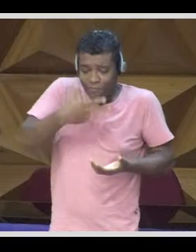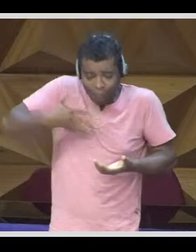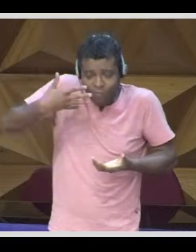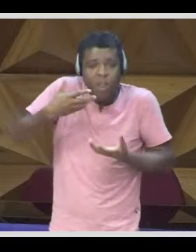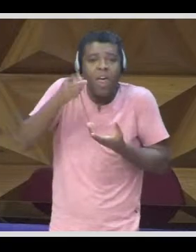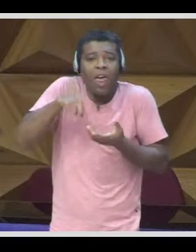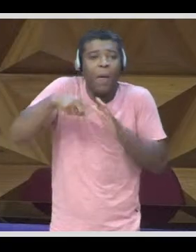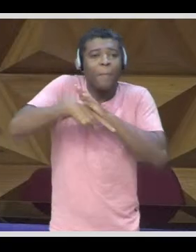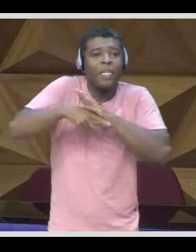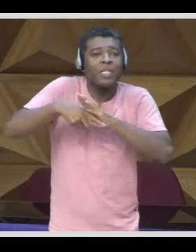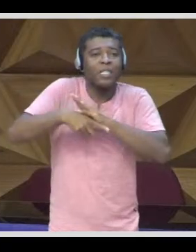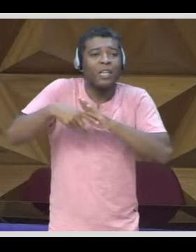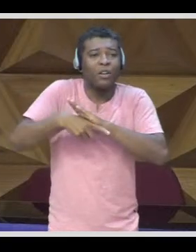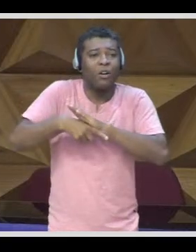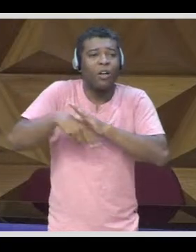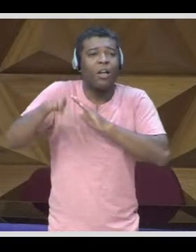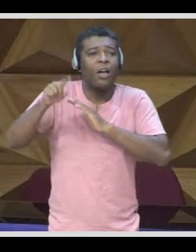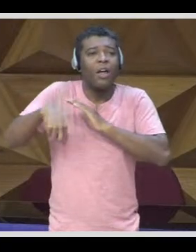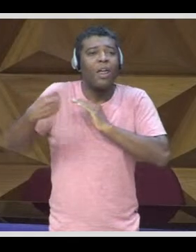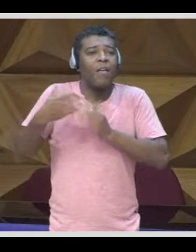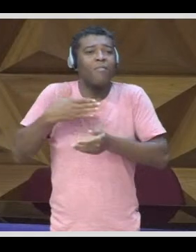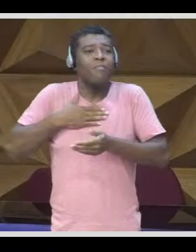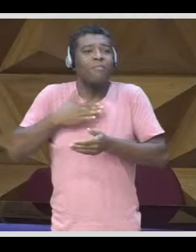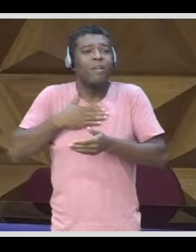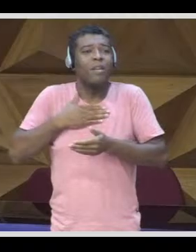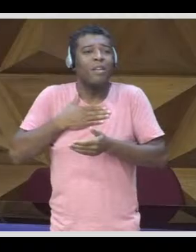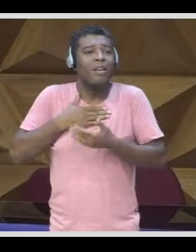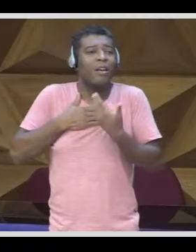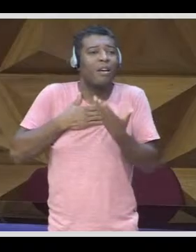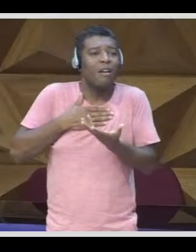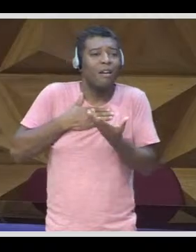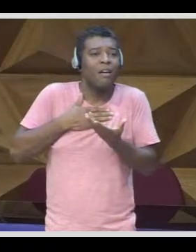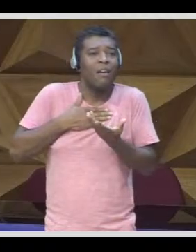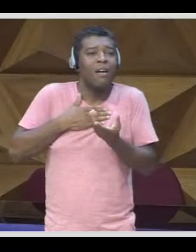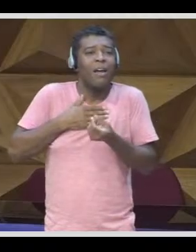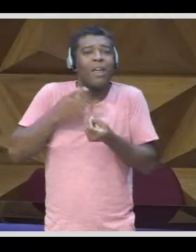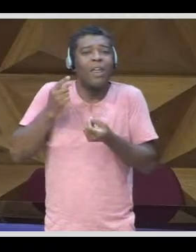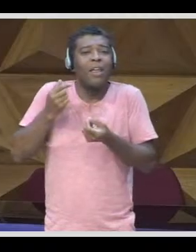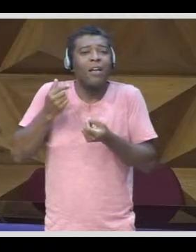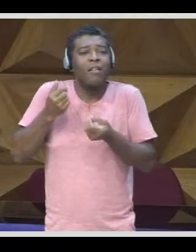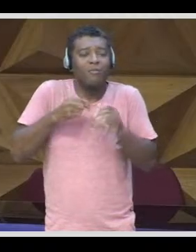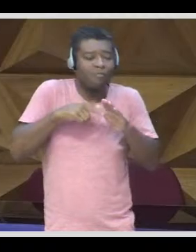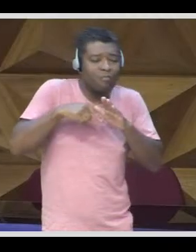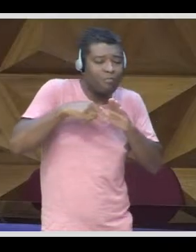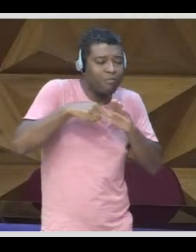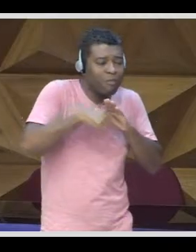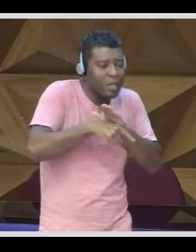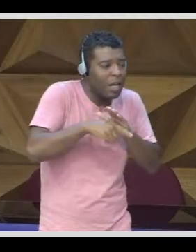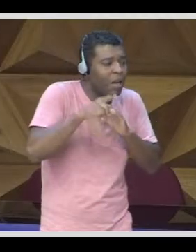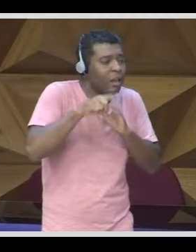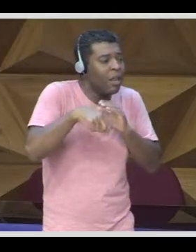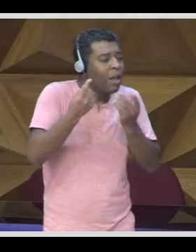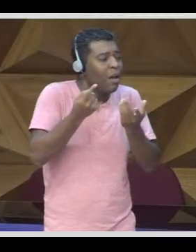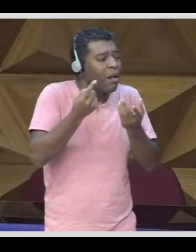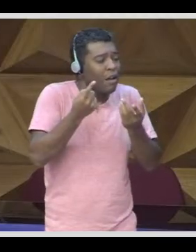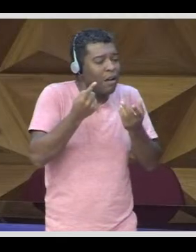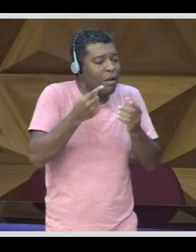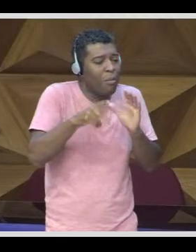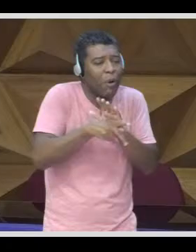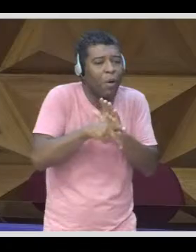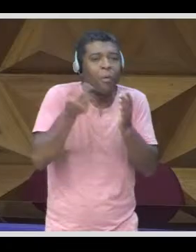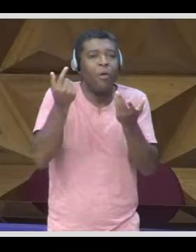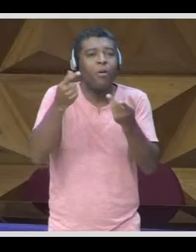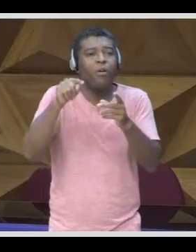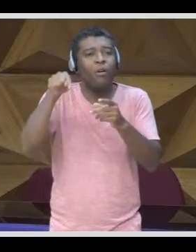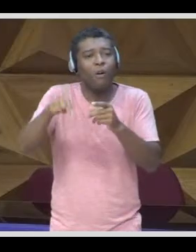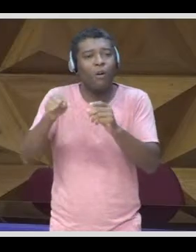performance modeling, and at some point I realized that to understand performance of systems, you have to understand how